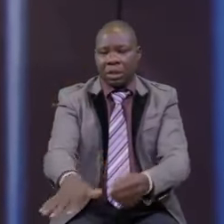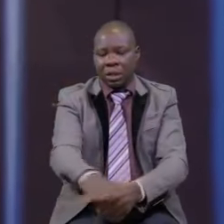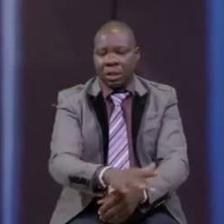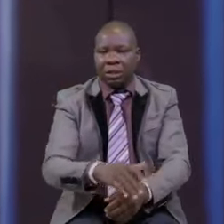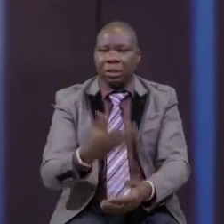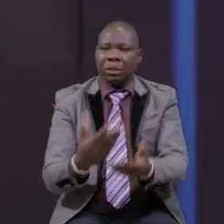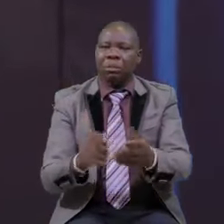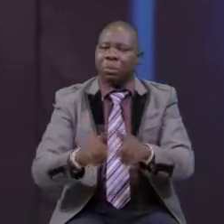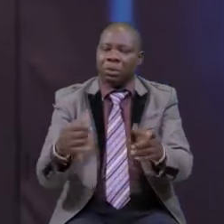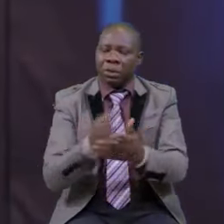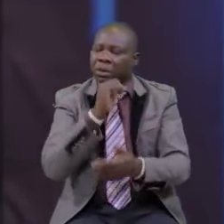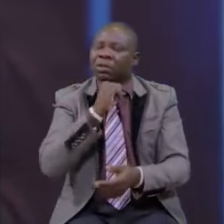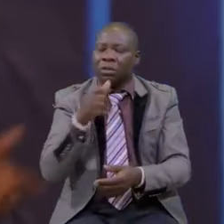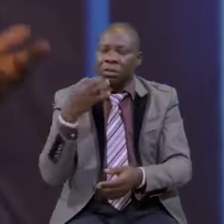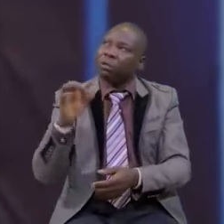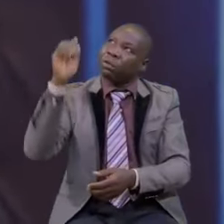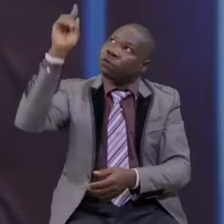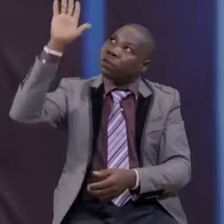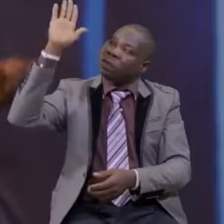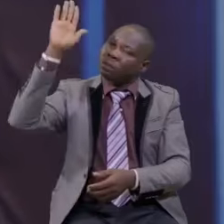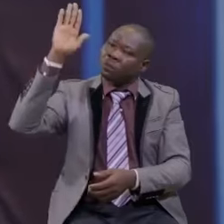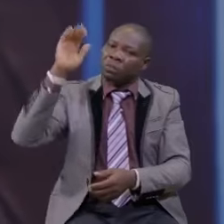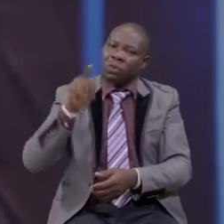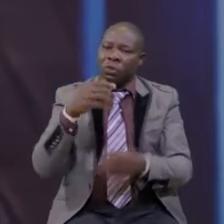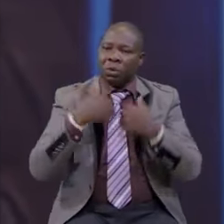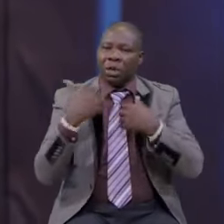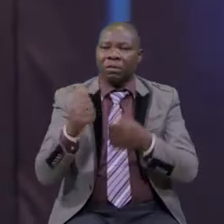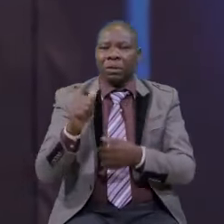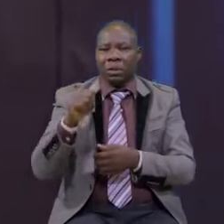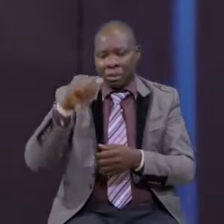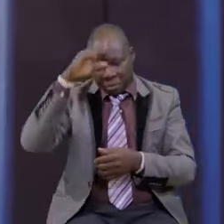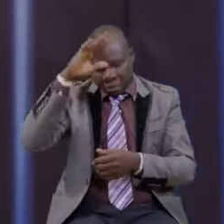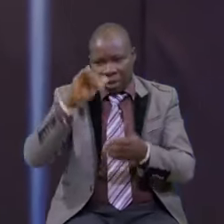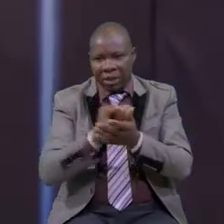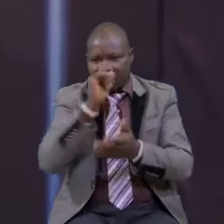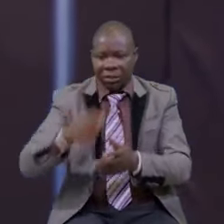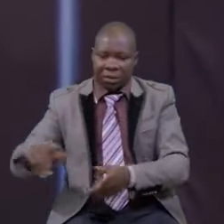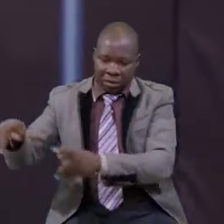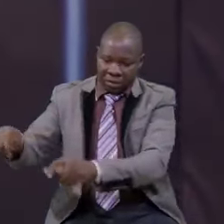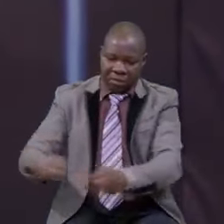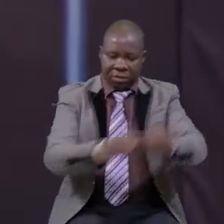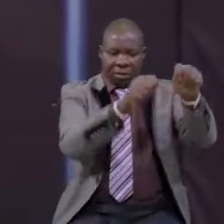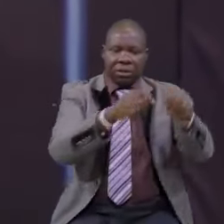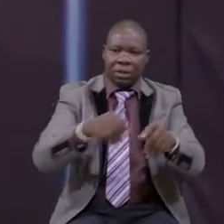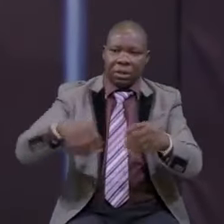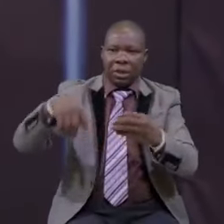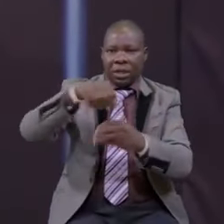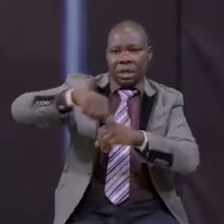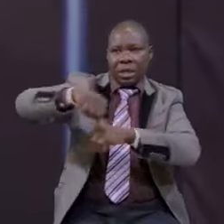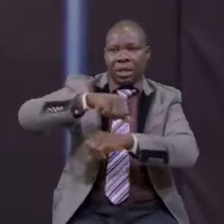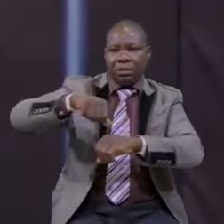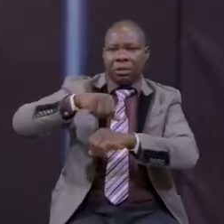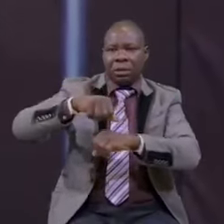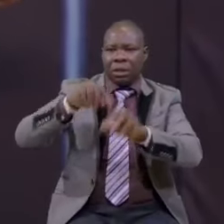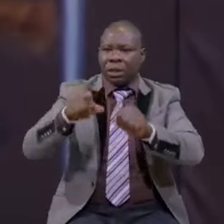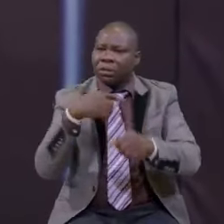it's not of him. You are the man who is transferring the anointing. Can you tell me about being born again?